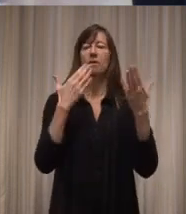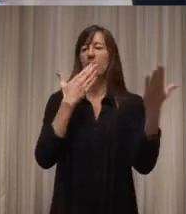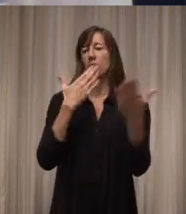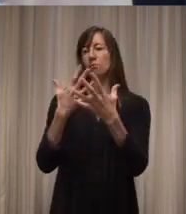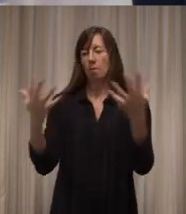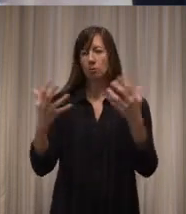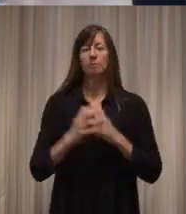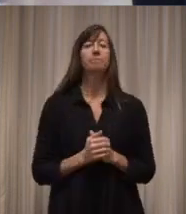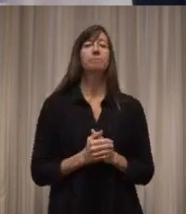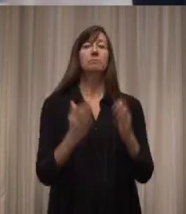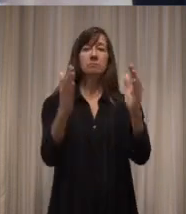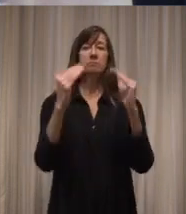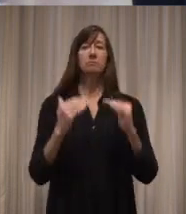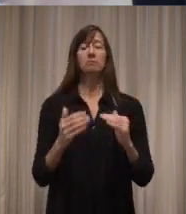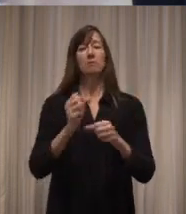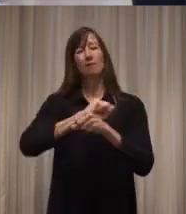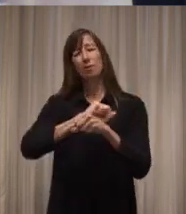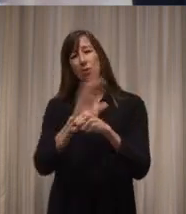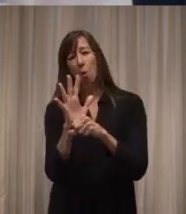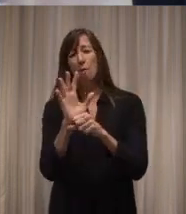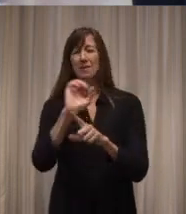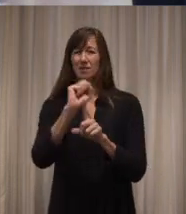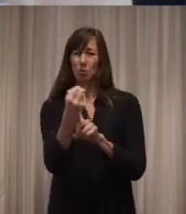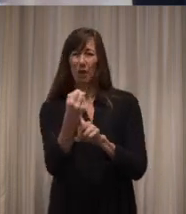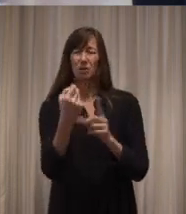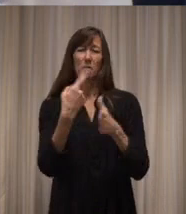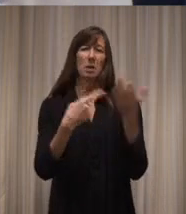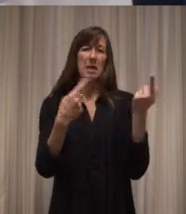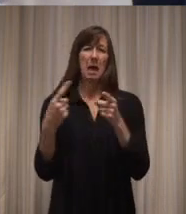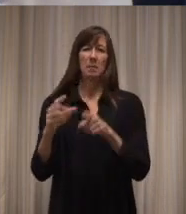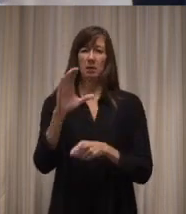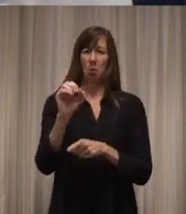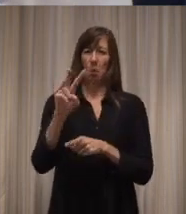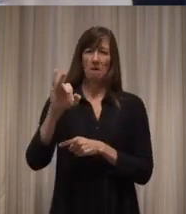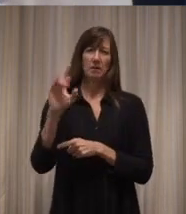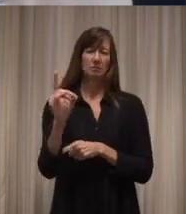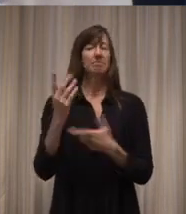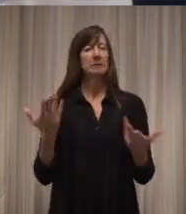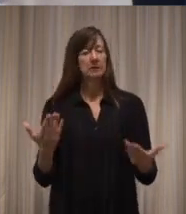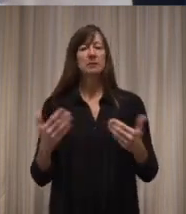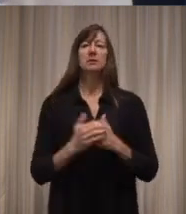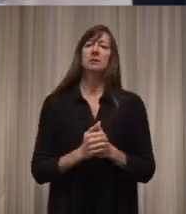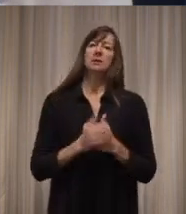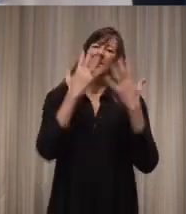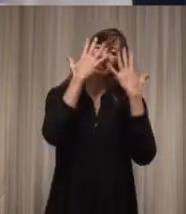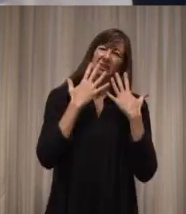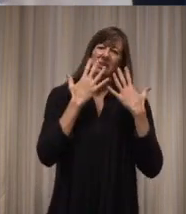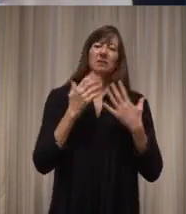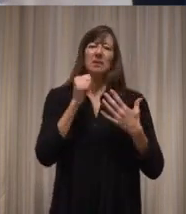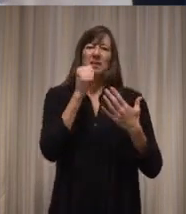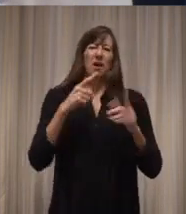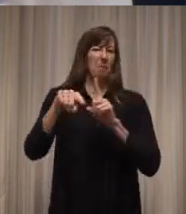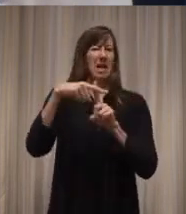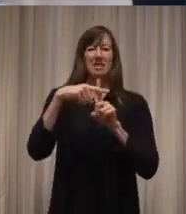terms of the COVID situation, unfortunately, yet again today, don't have much positive news to